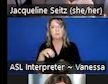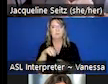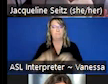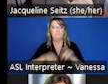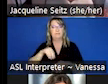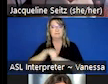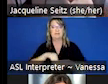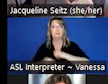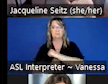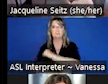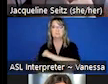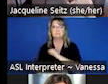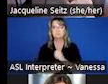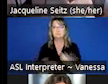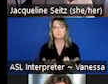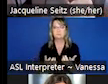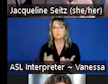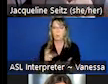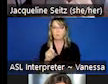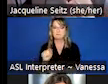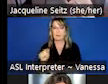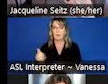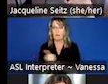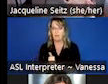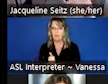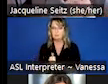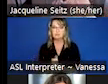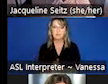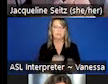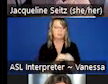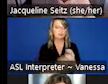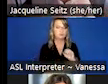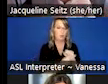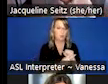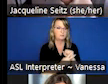what are your sort of data collection, storage, and data